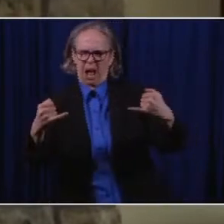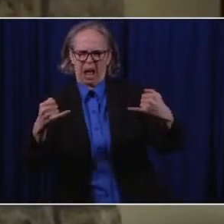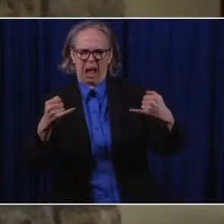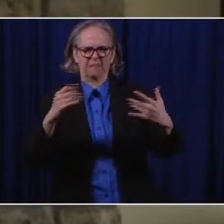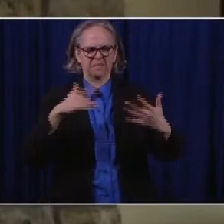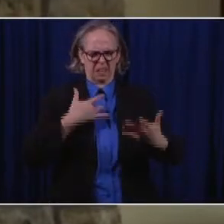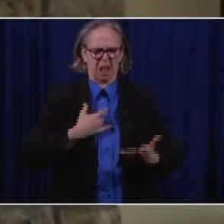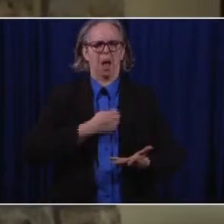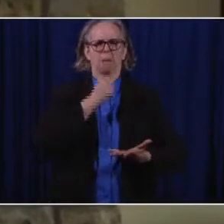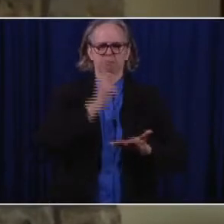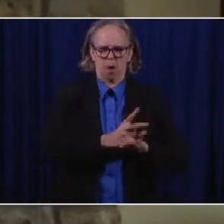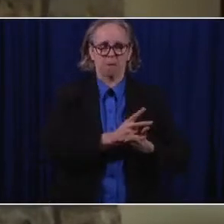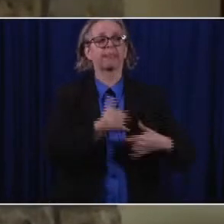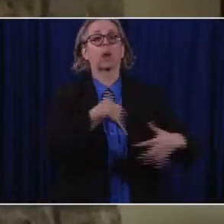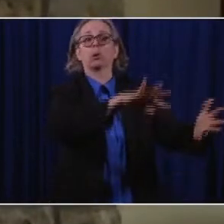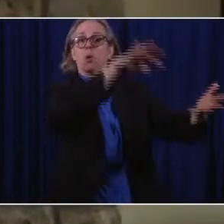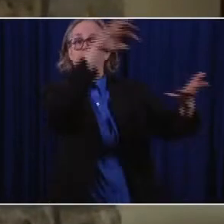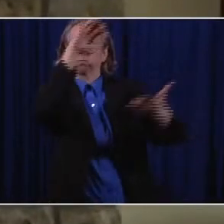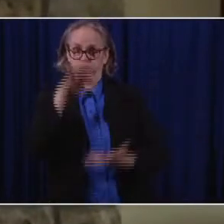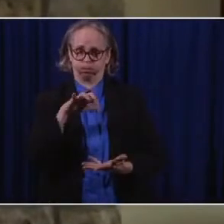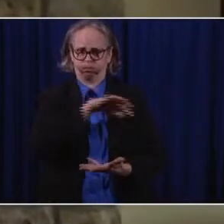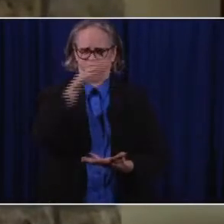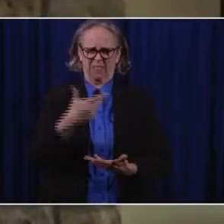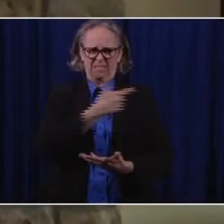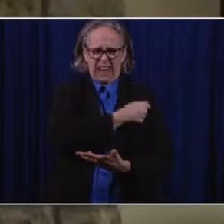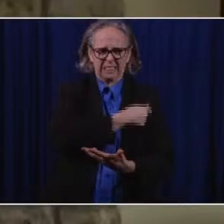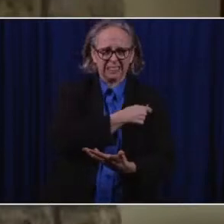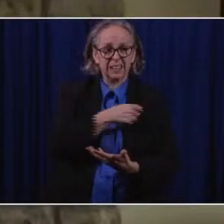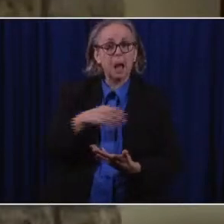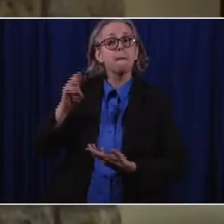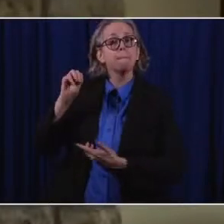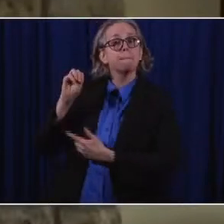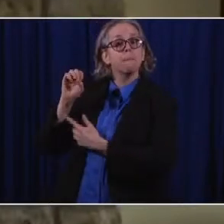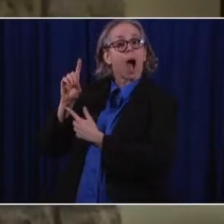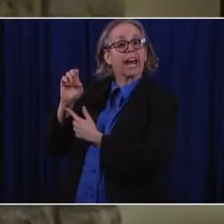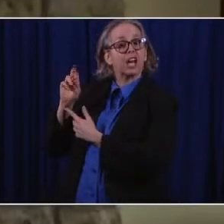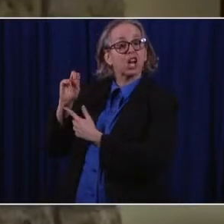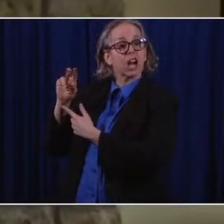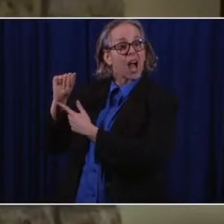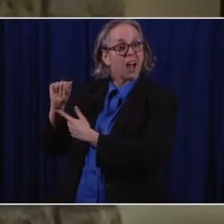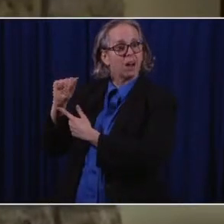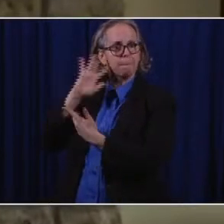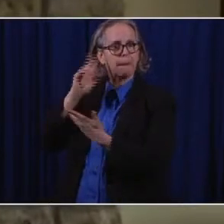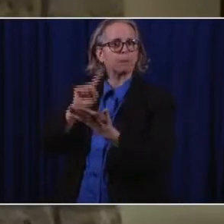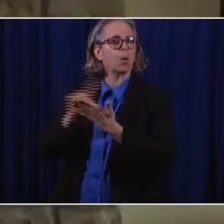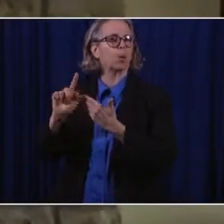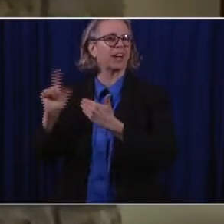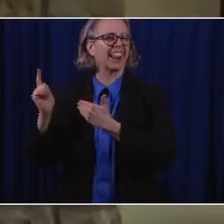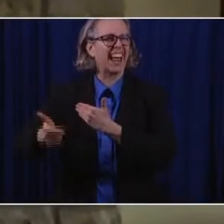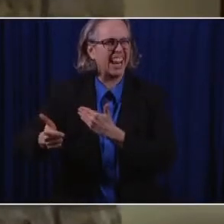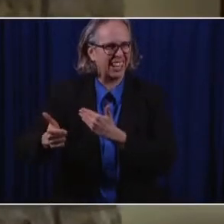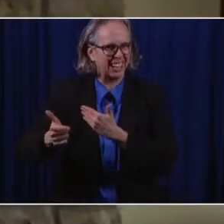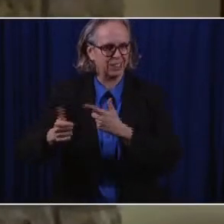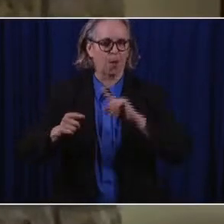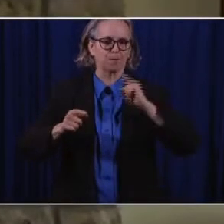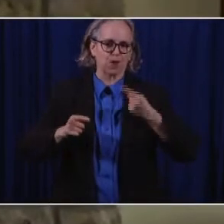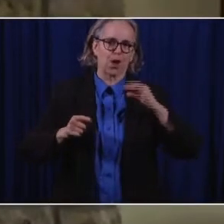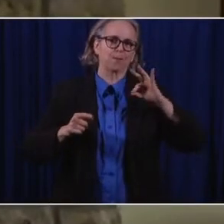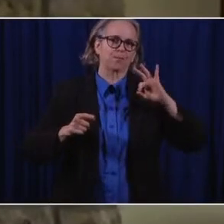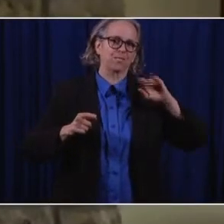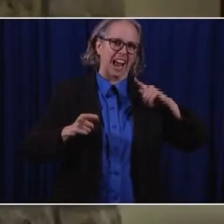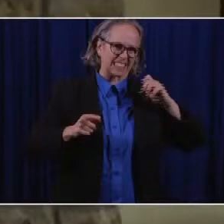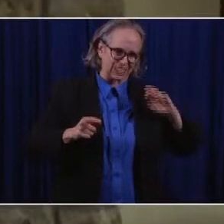place. Moderna would be a week later. We all need to understand that it's going to take 2